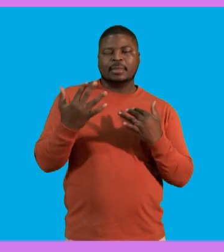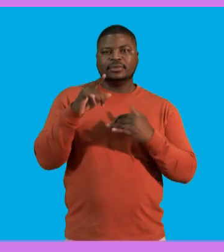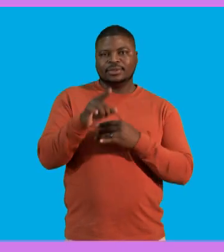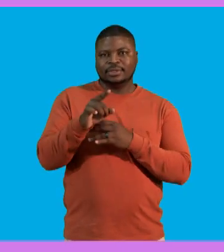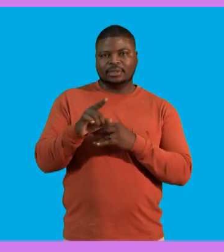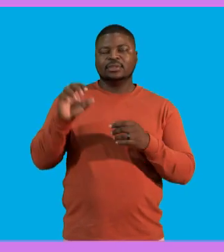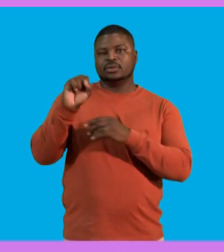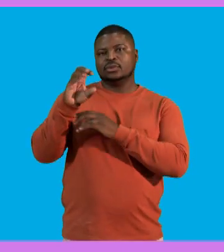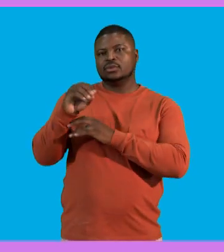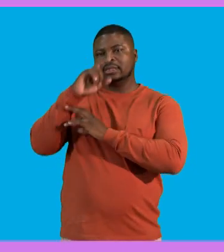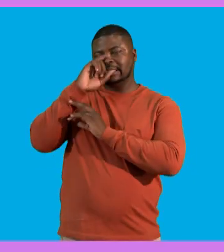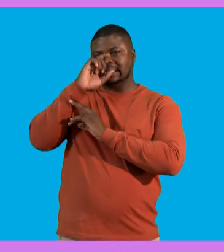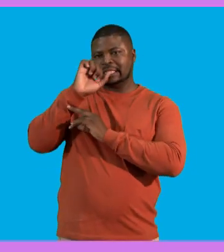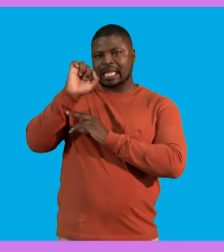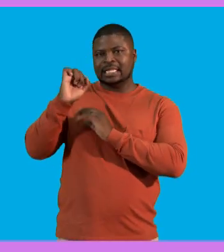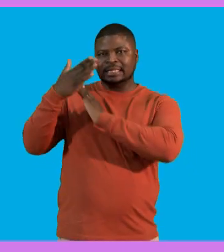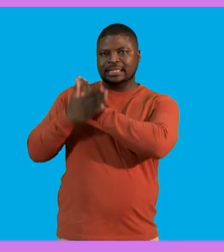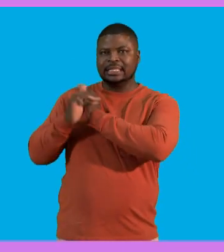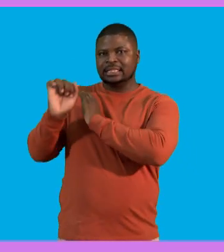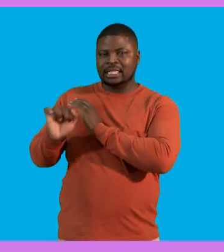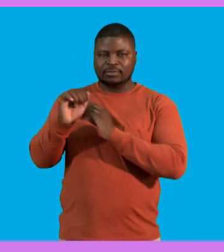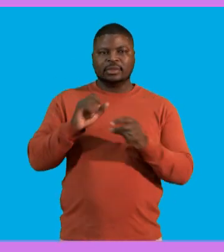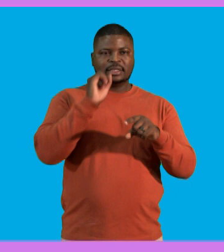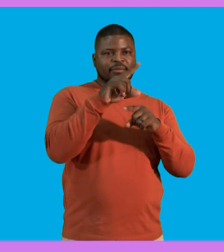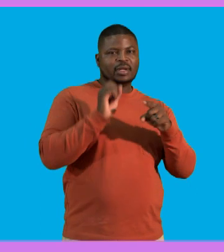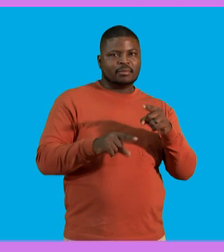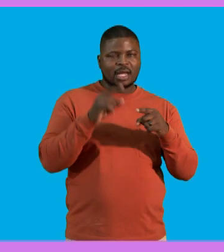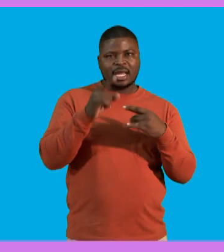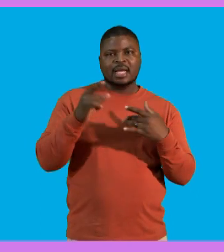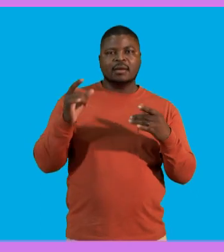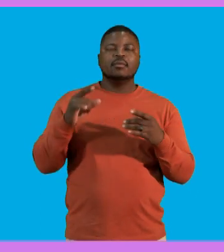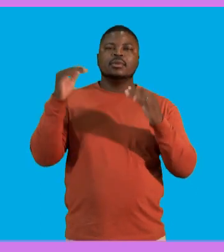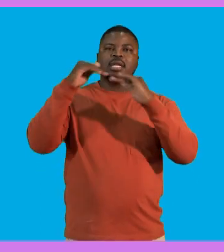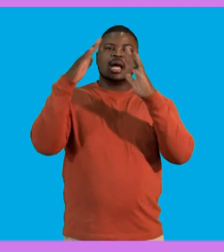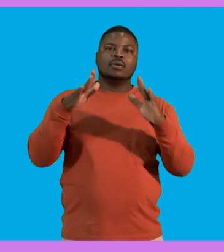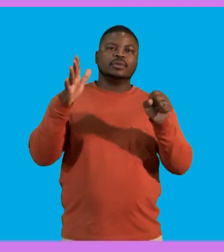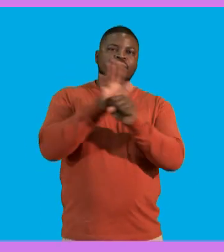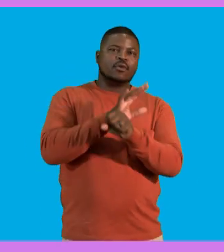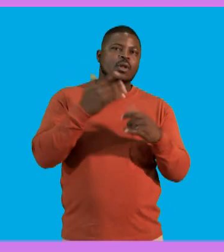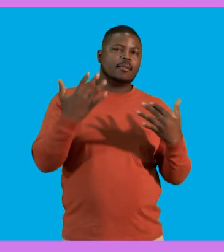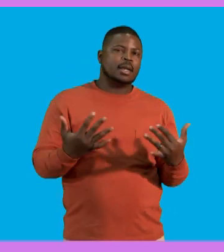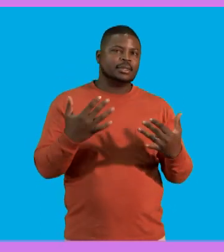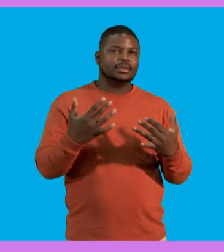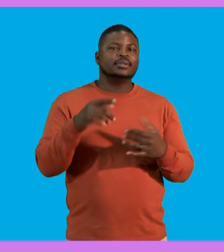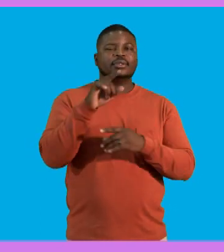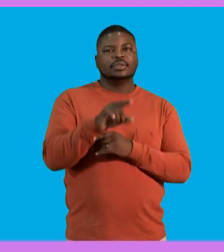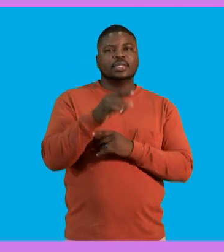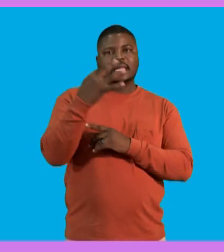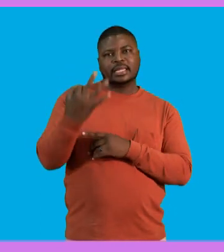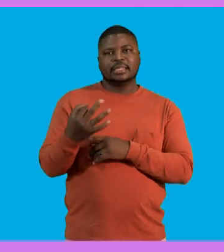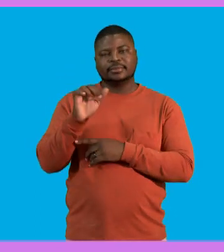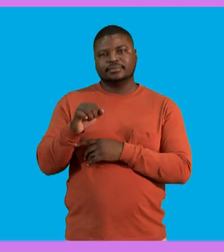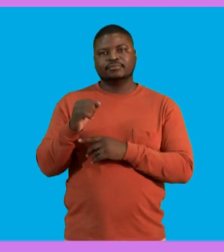1 part, which is the sister's portion, divided by the total parts of the entire household, which is 3 of